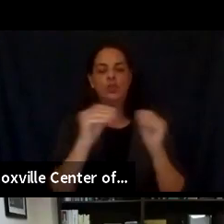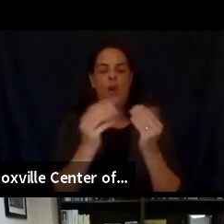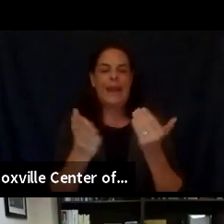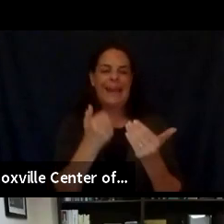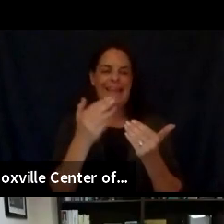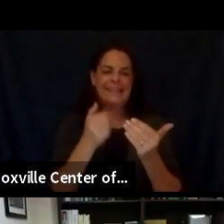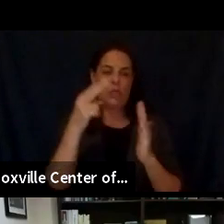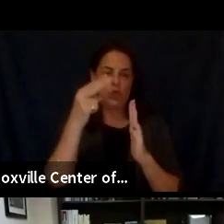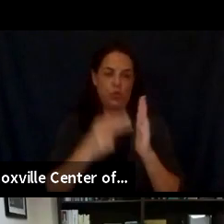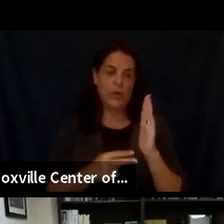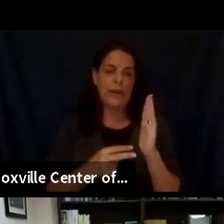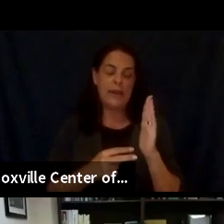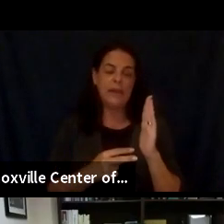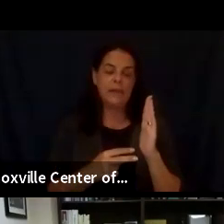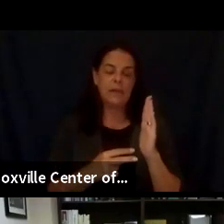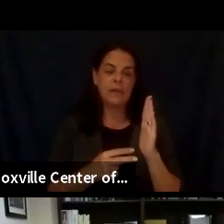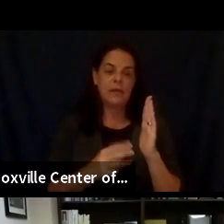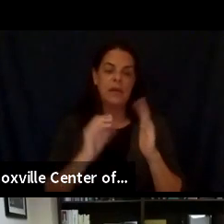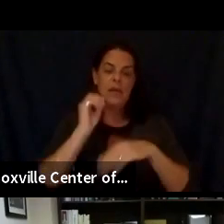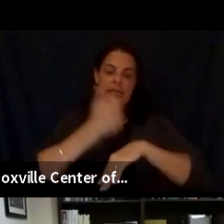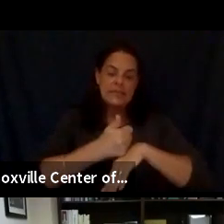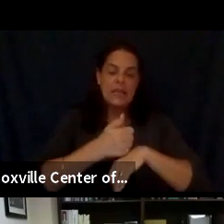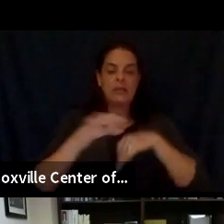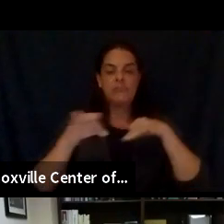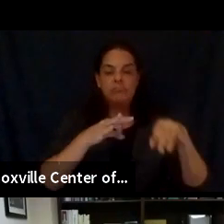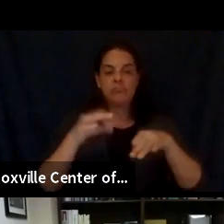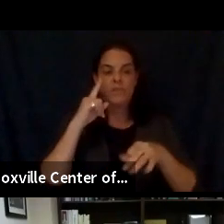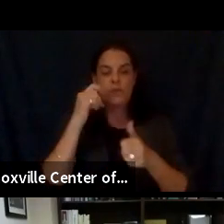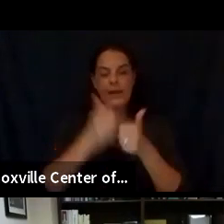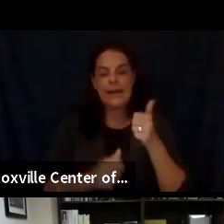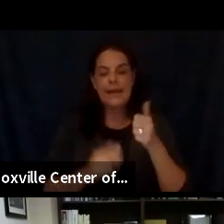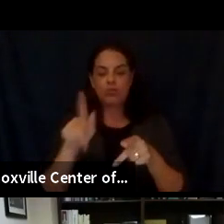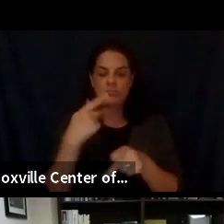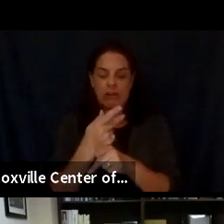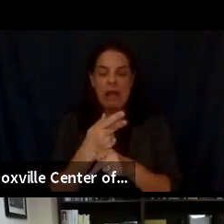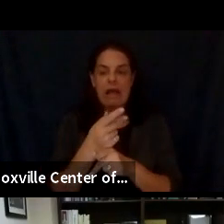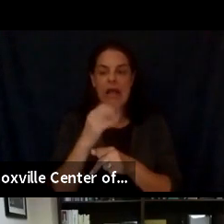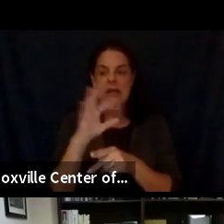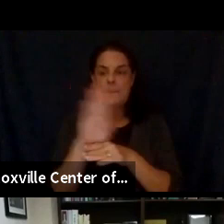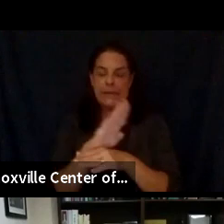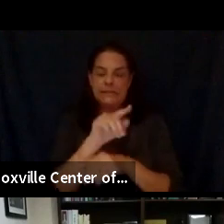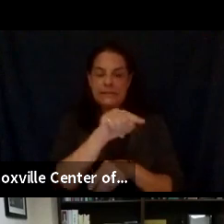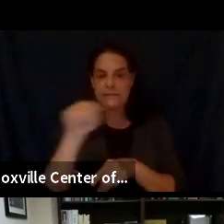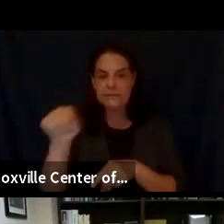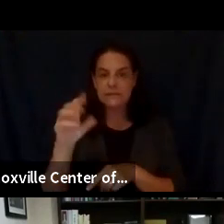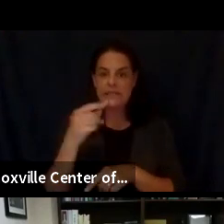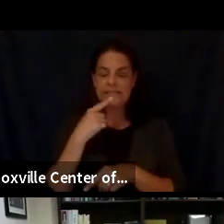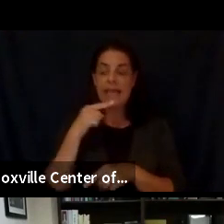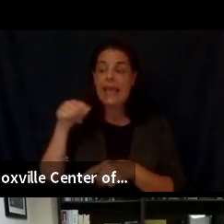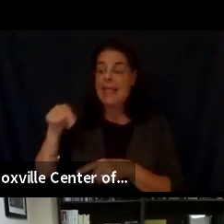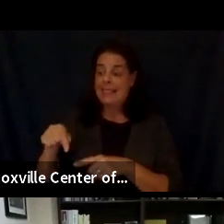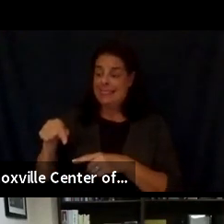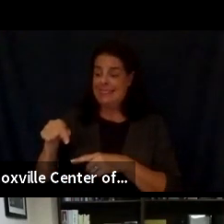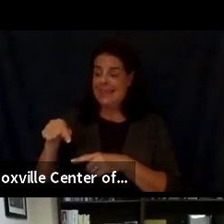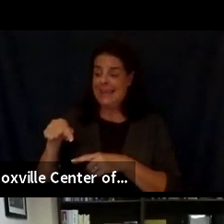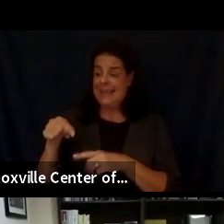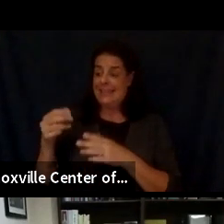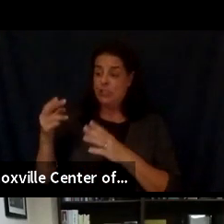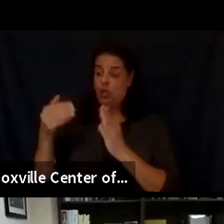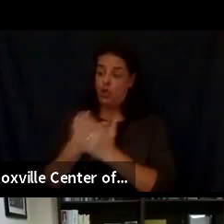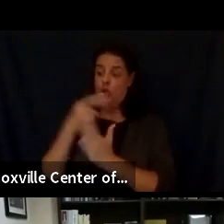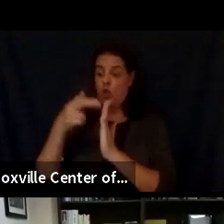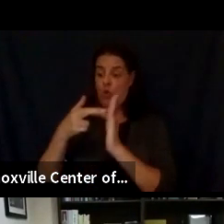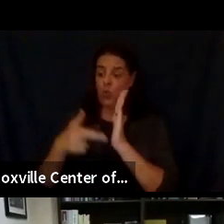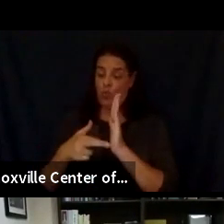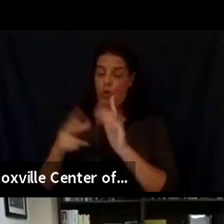read, set out definitions of each type of entity and say, this is what this applies, this new regulation